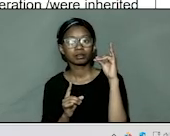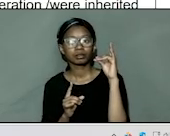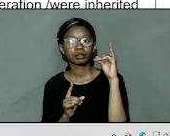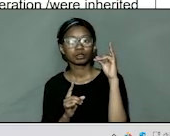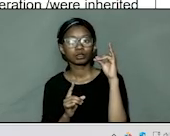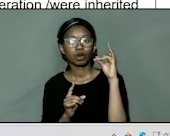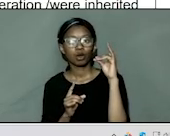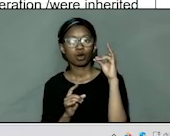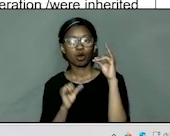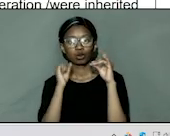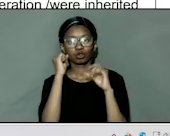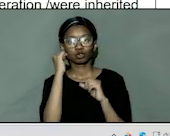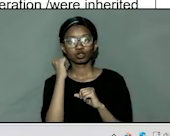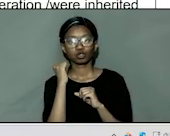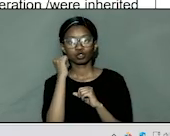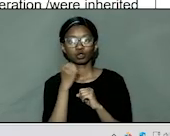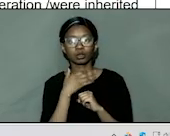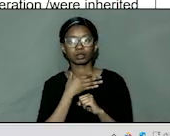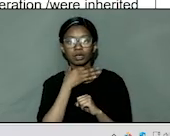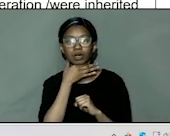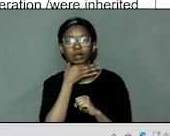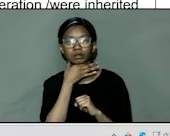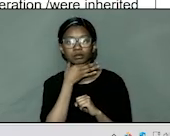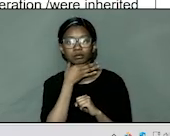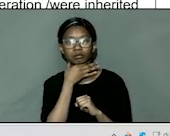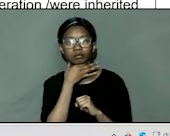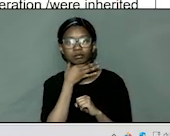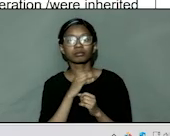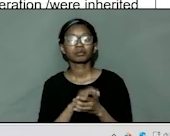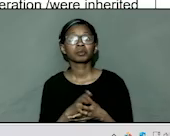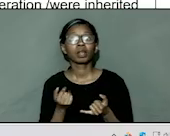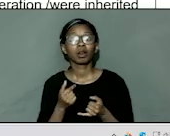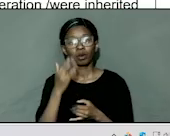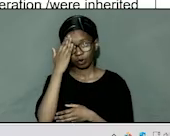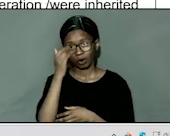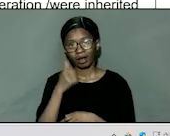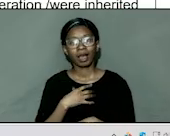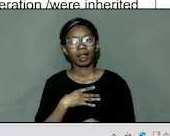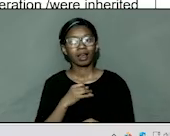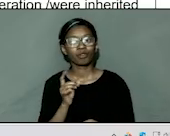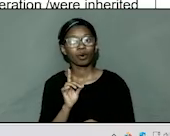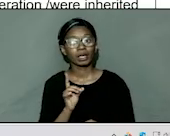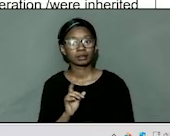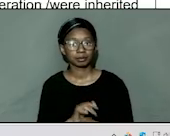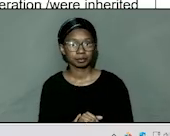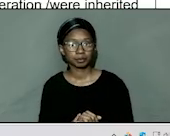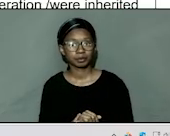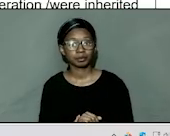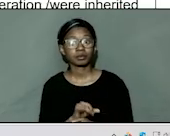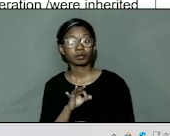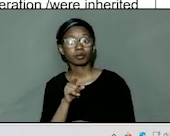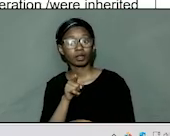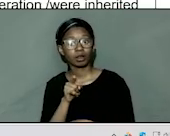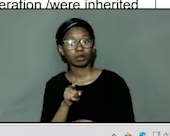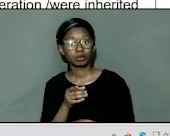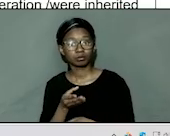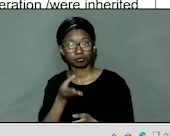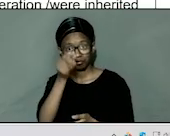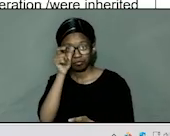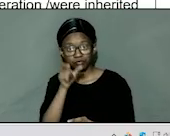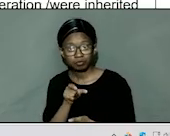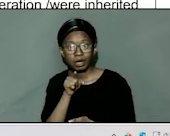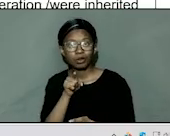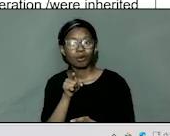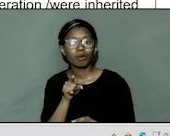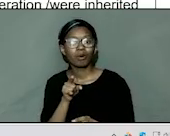necks originally. You know what I love about this law of Lamarck? Ne? If you are a learner, you